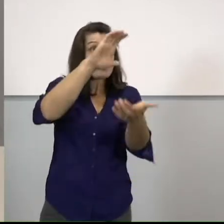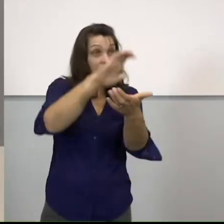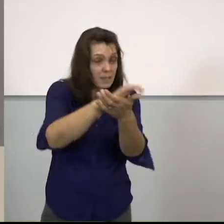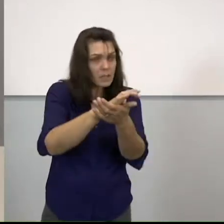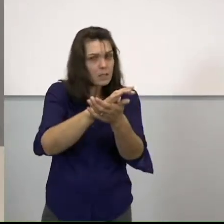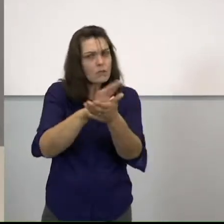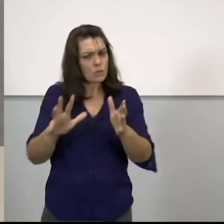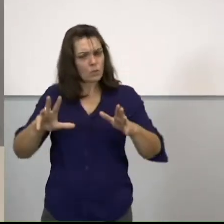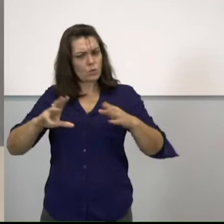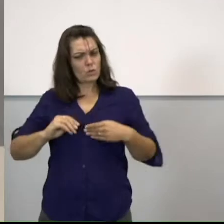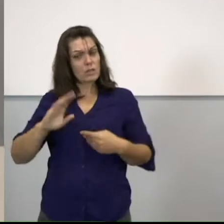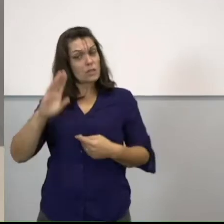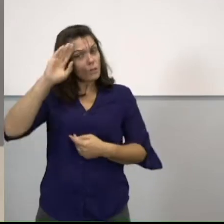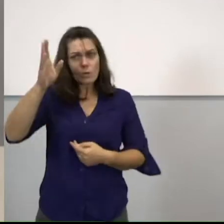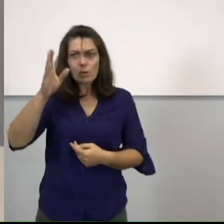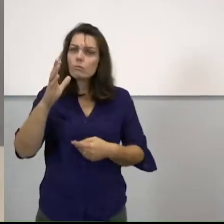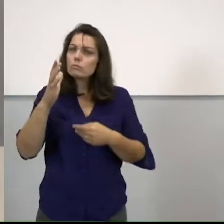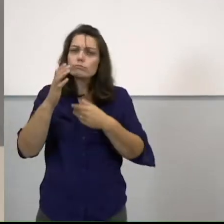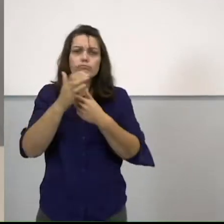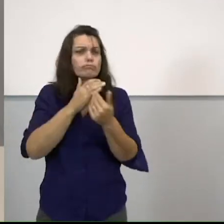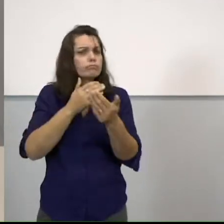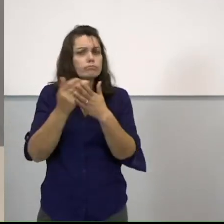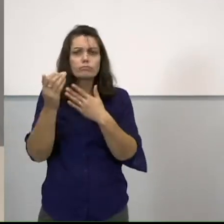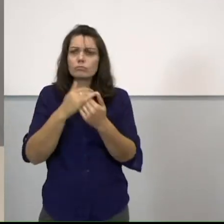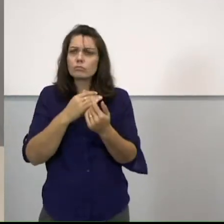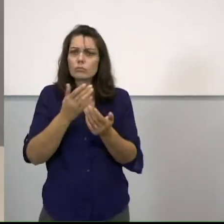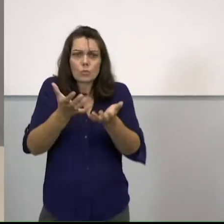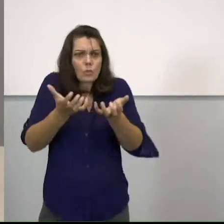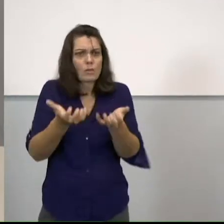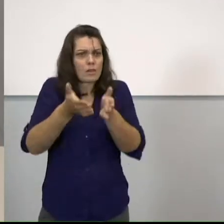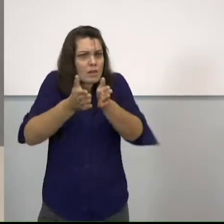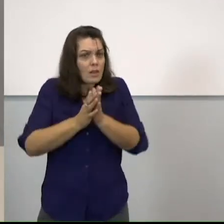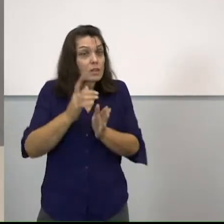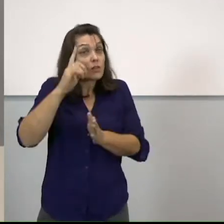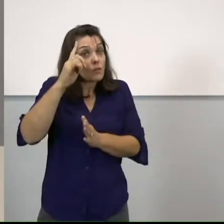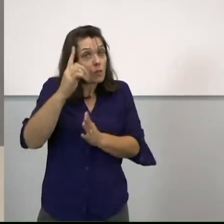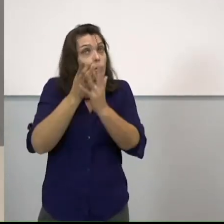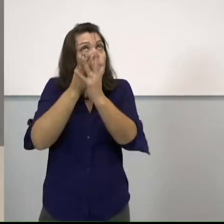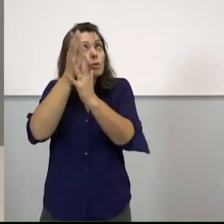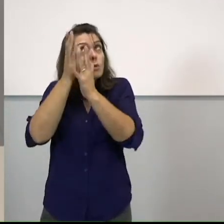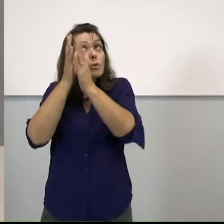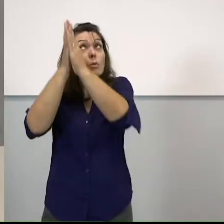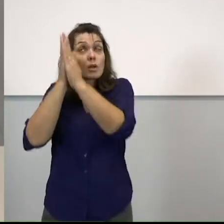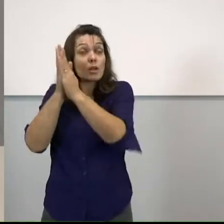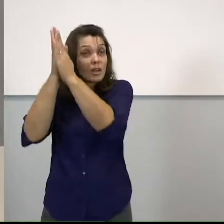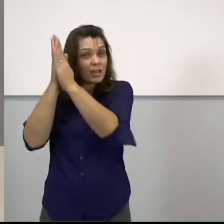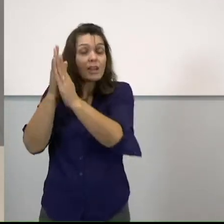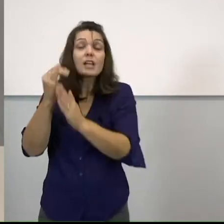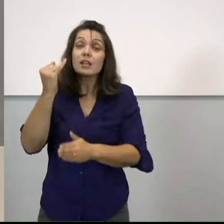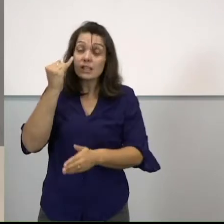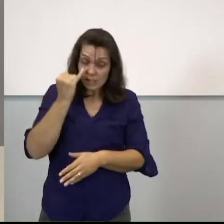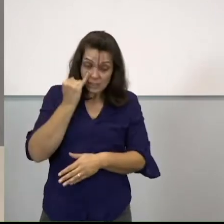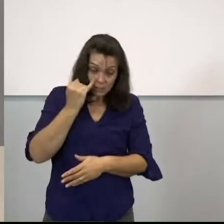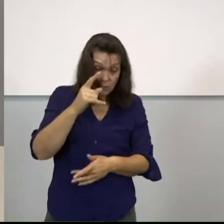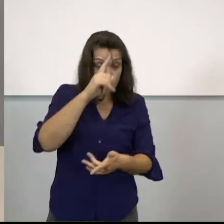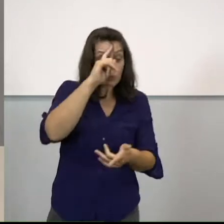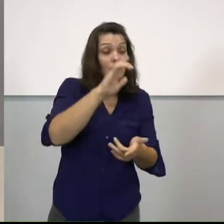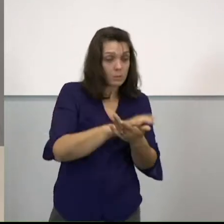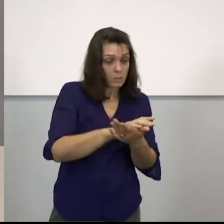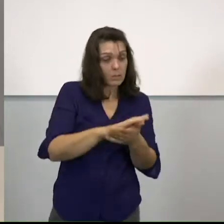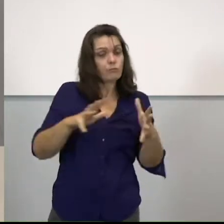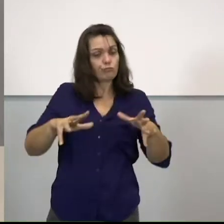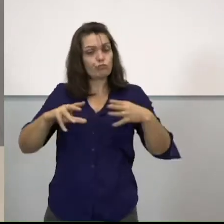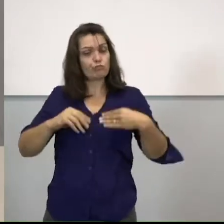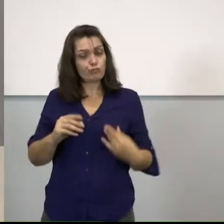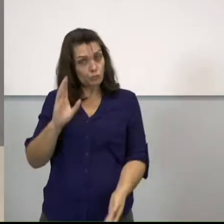will receive whatever you ask for in prayer. If you believe, you will